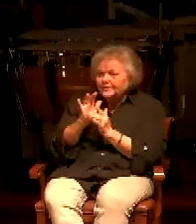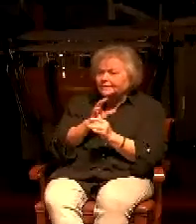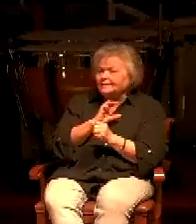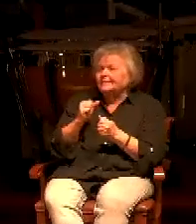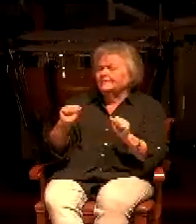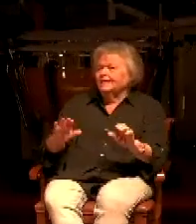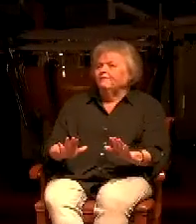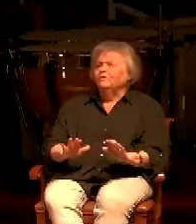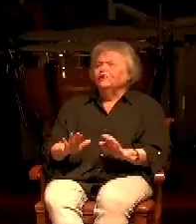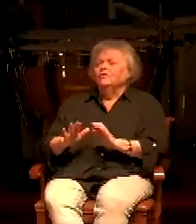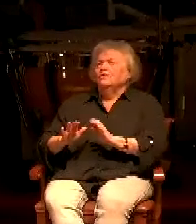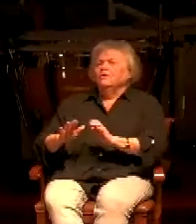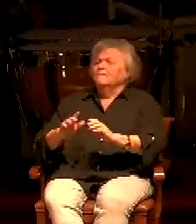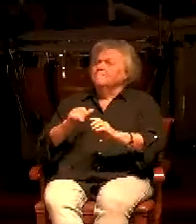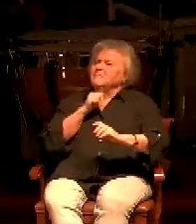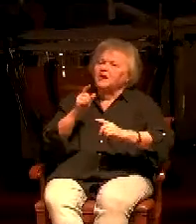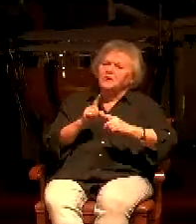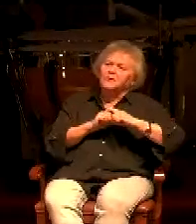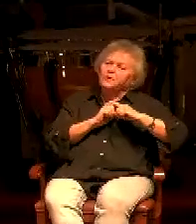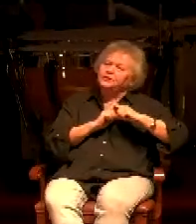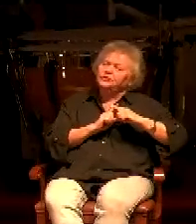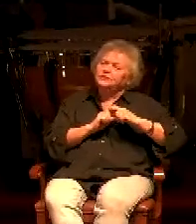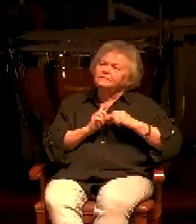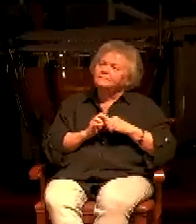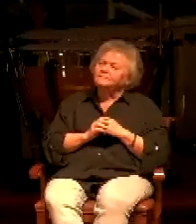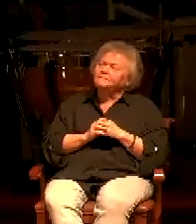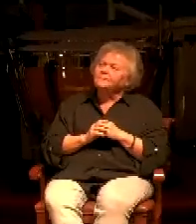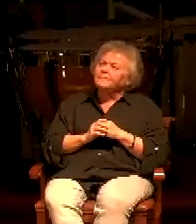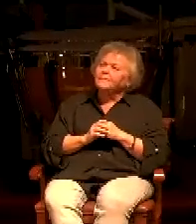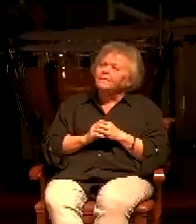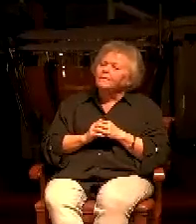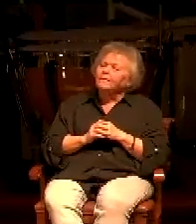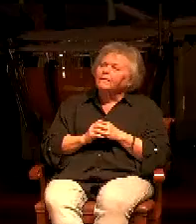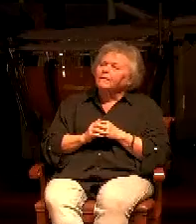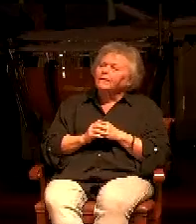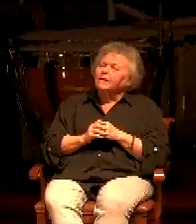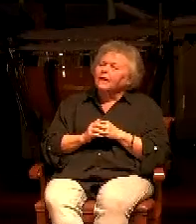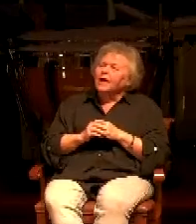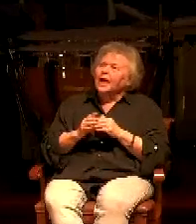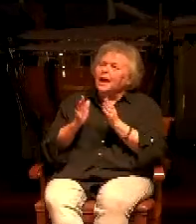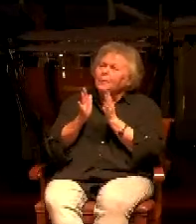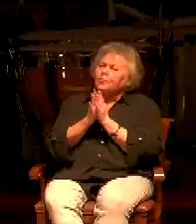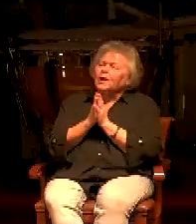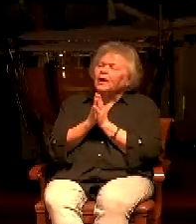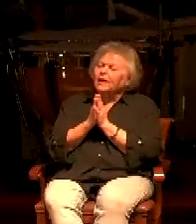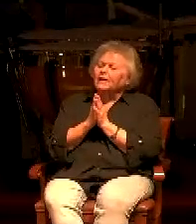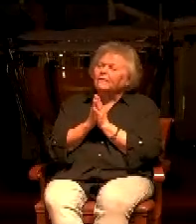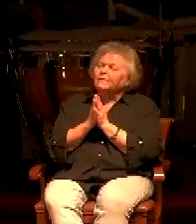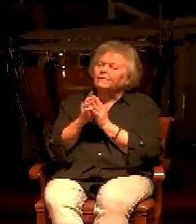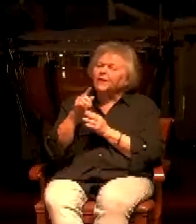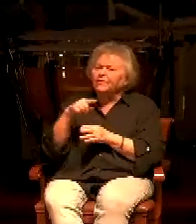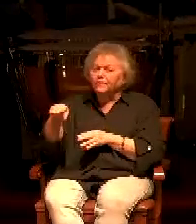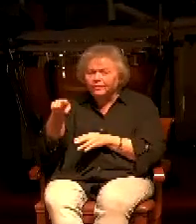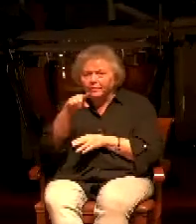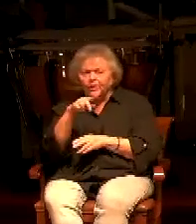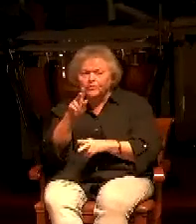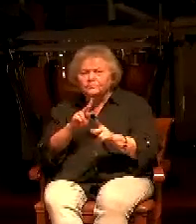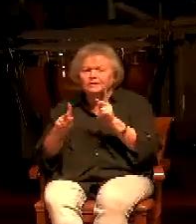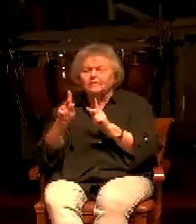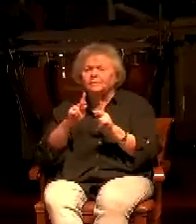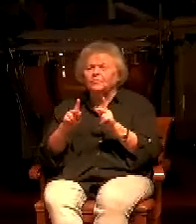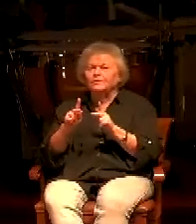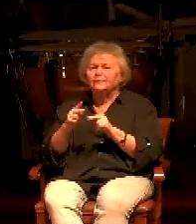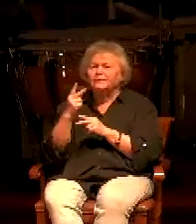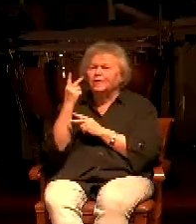Christian, they're not sure of their sins' forgiveness or their eternal hope, then I pray this morning they will see a Jesus who went to a place they could not